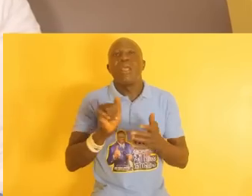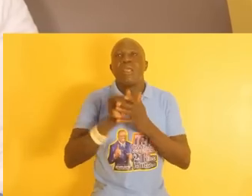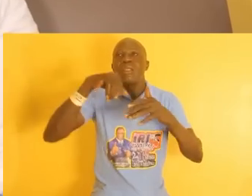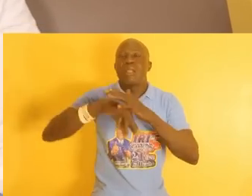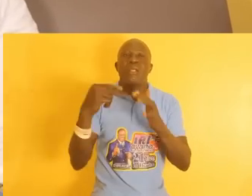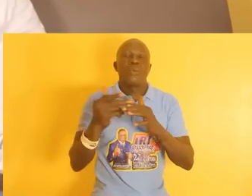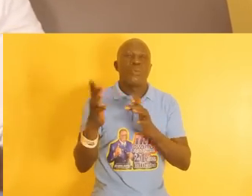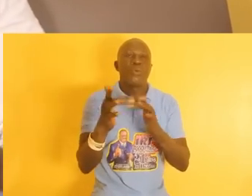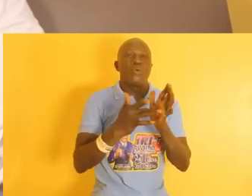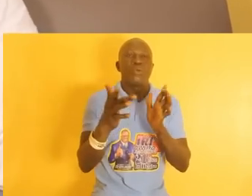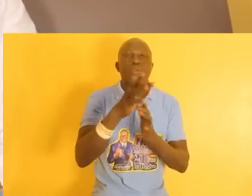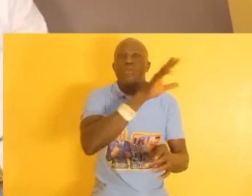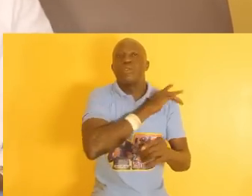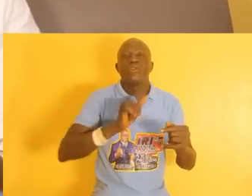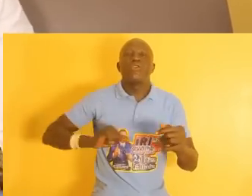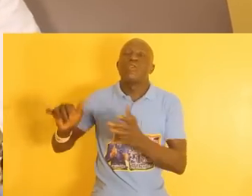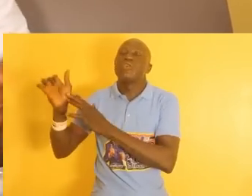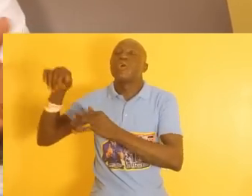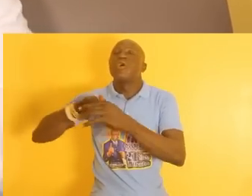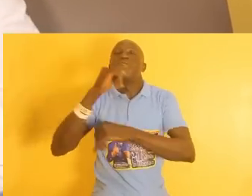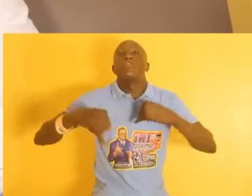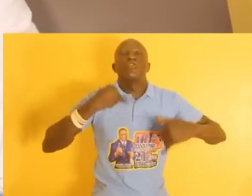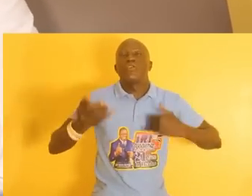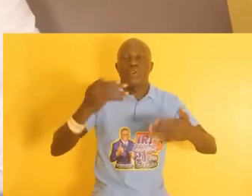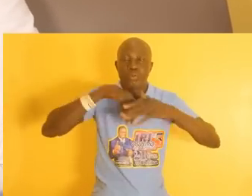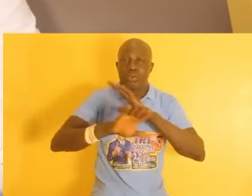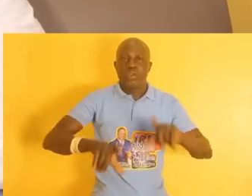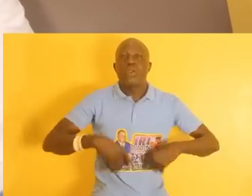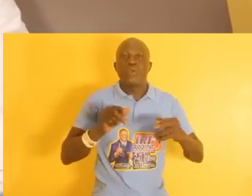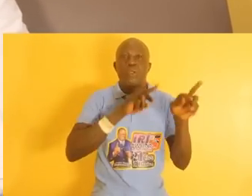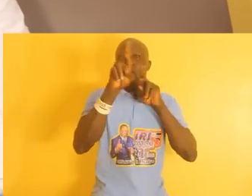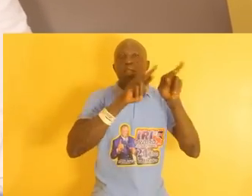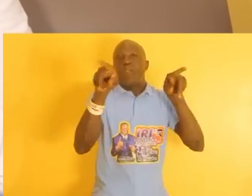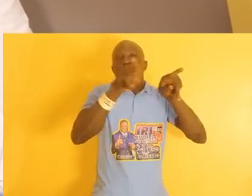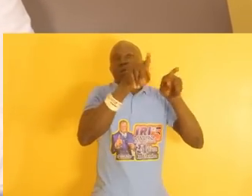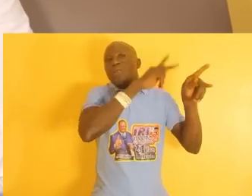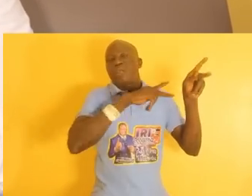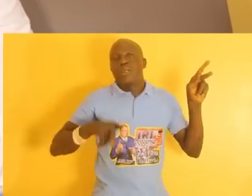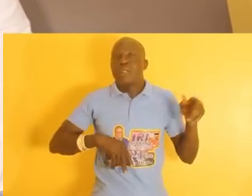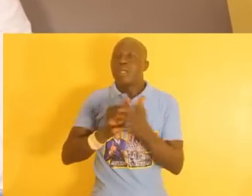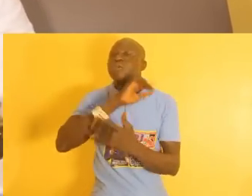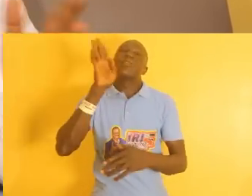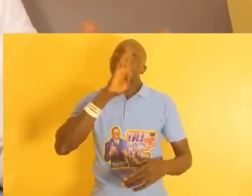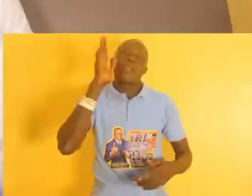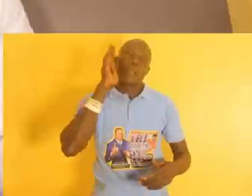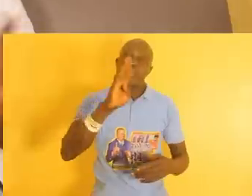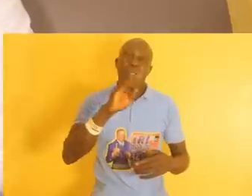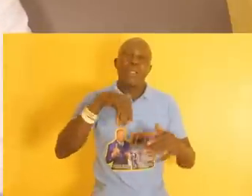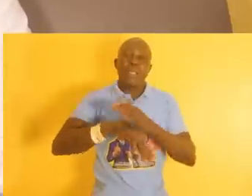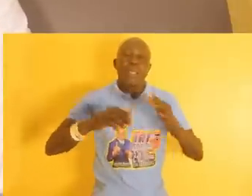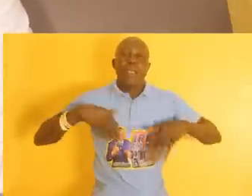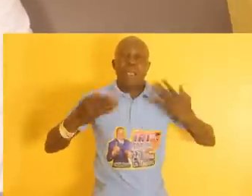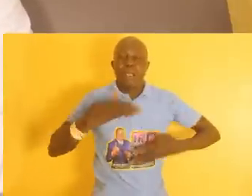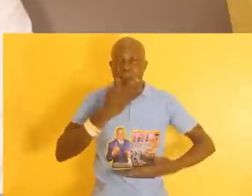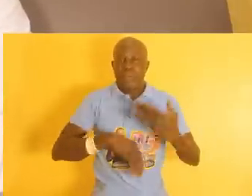name of Jesus. You will come to your life. Amen. Amen. Happy